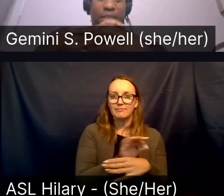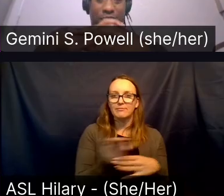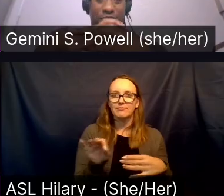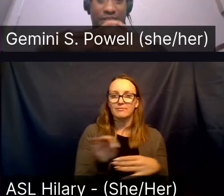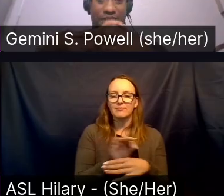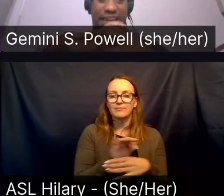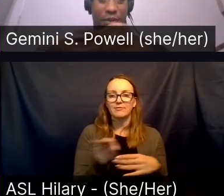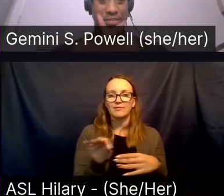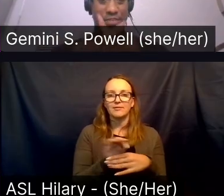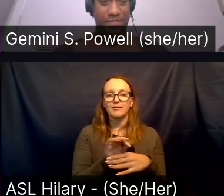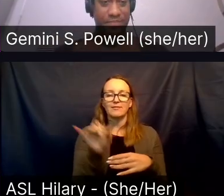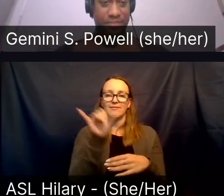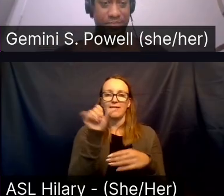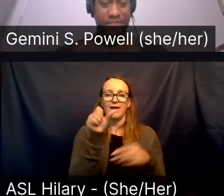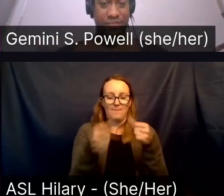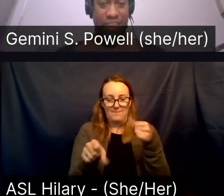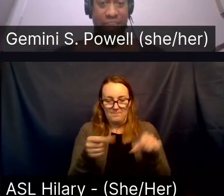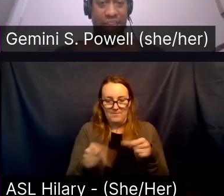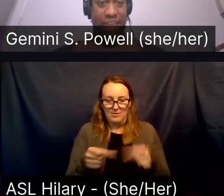if a puzzle put together.